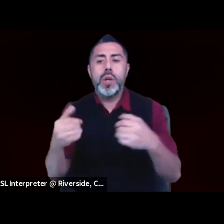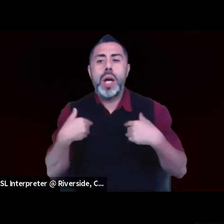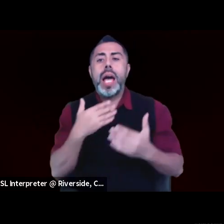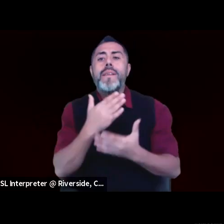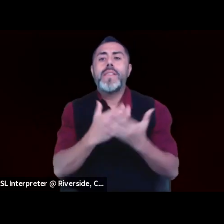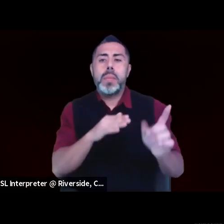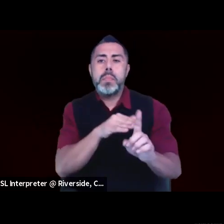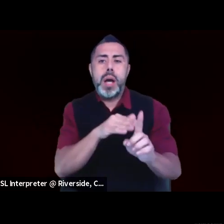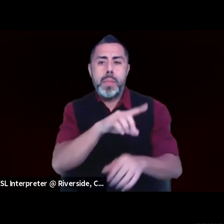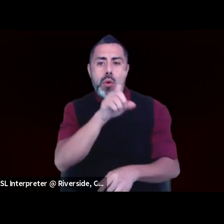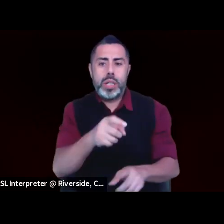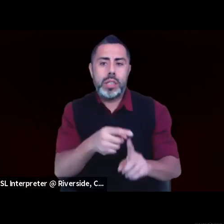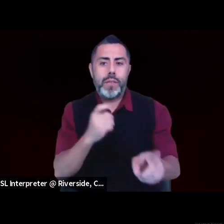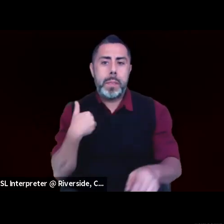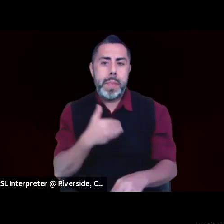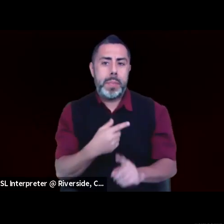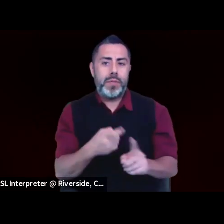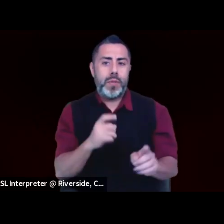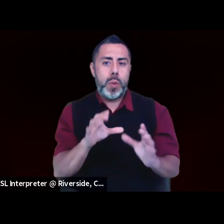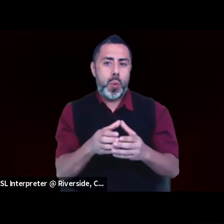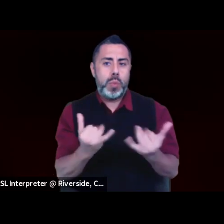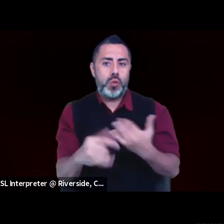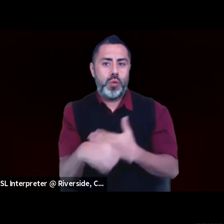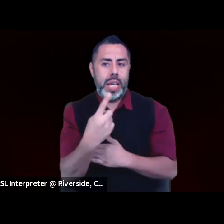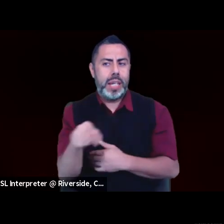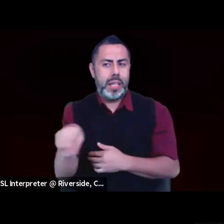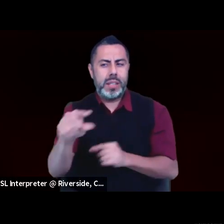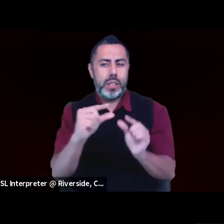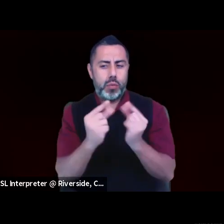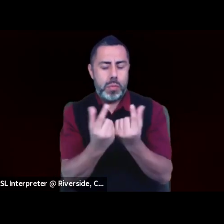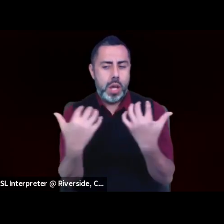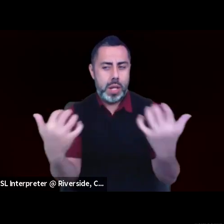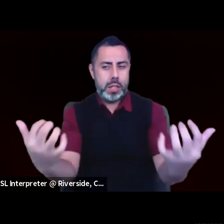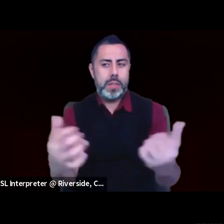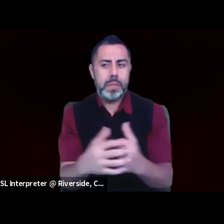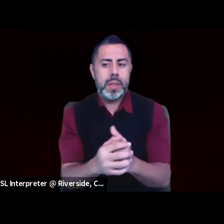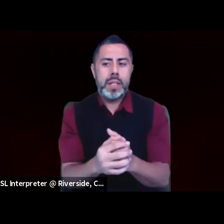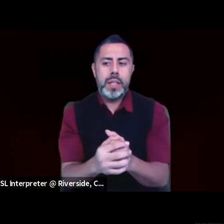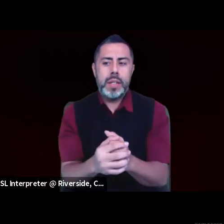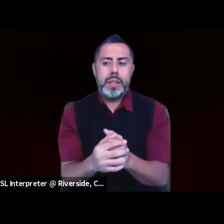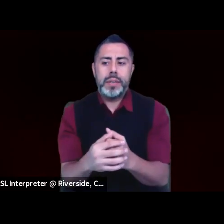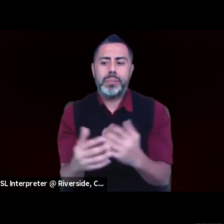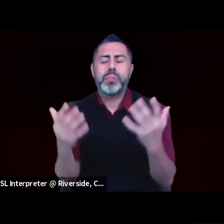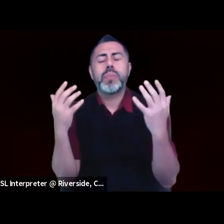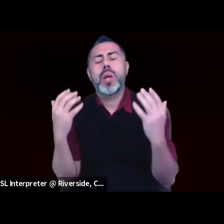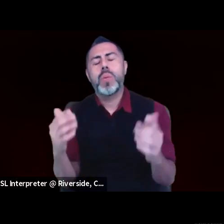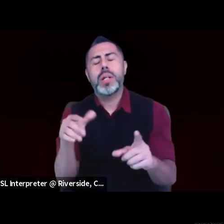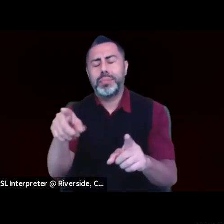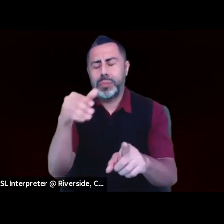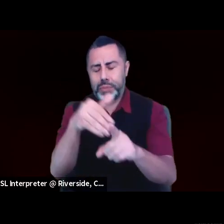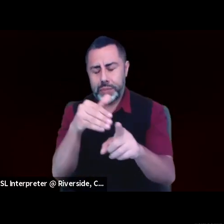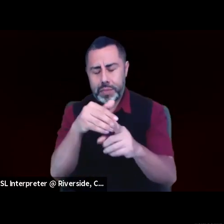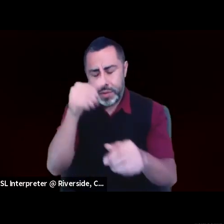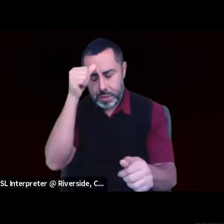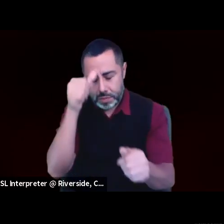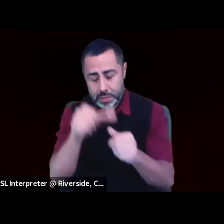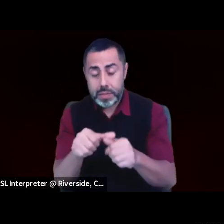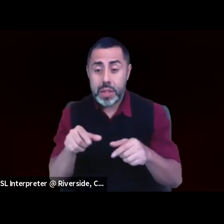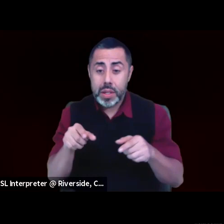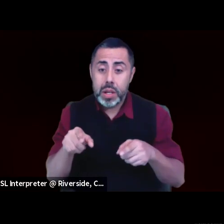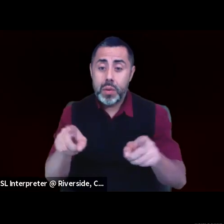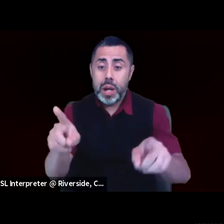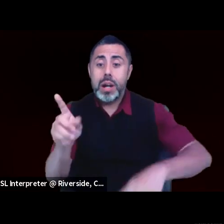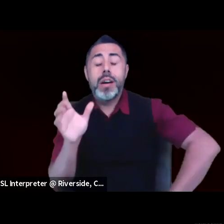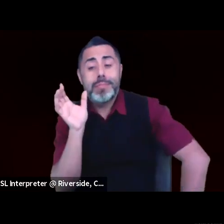our group today have for one another. But I want to remind us all that as we listen, this conversation isn't necessarily